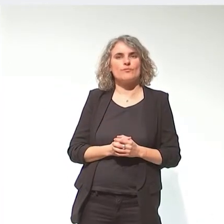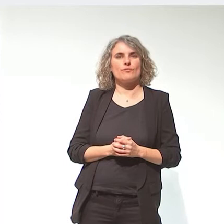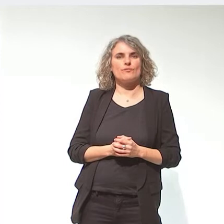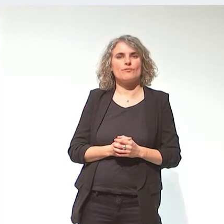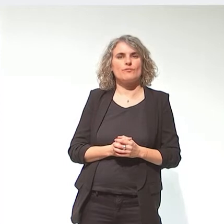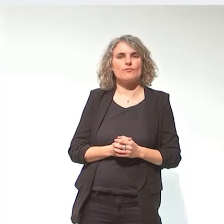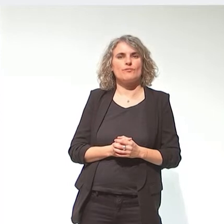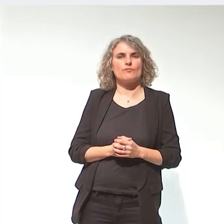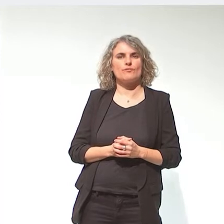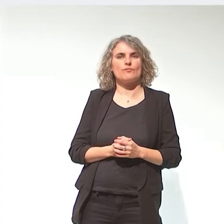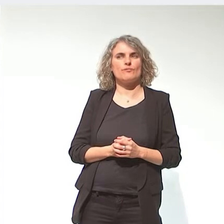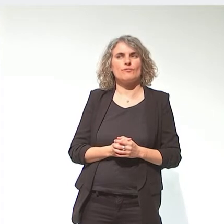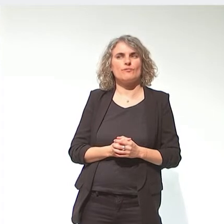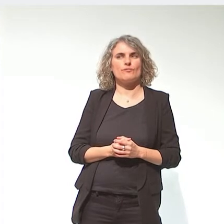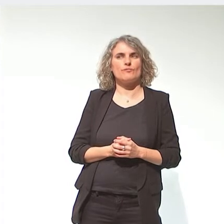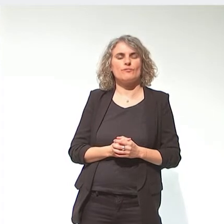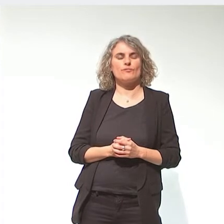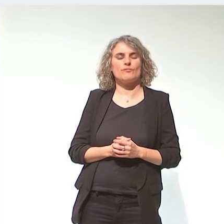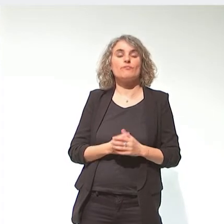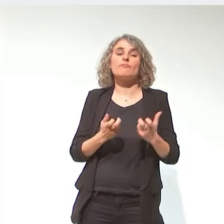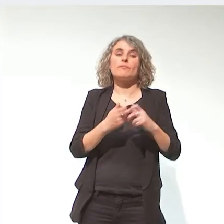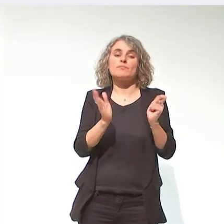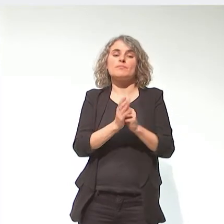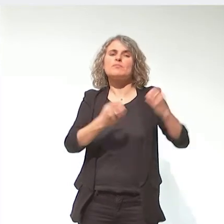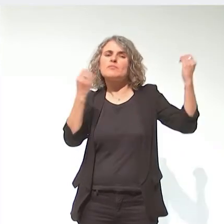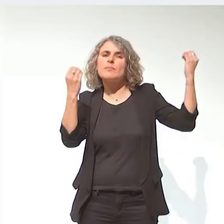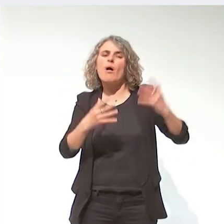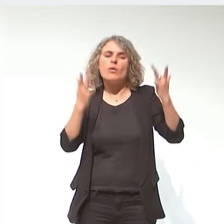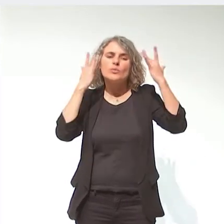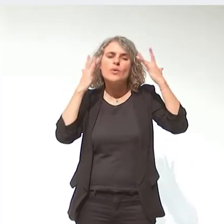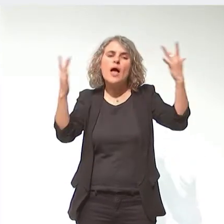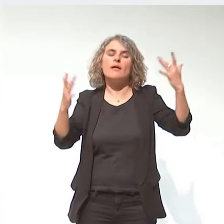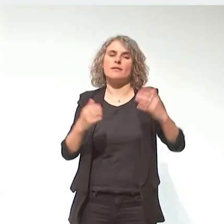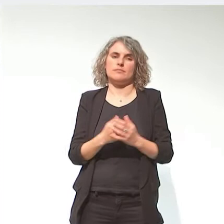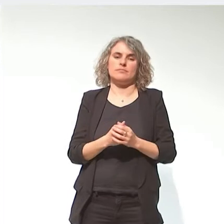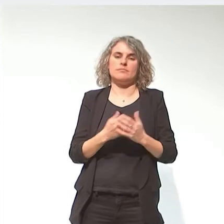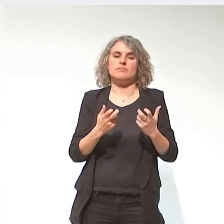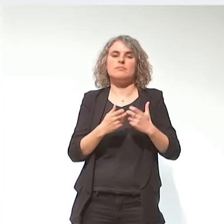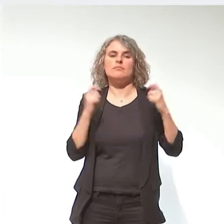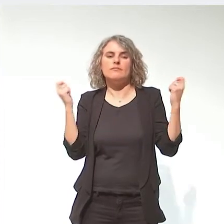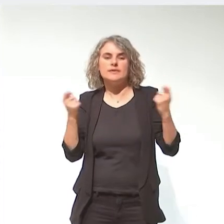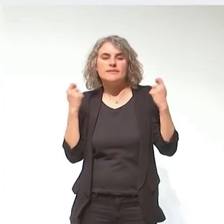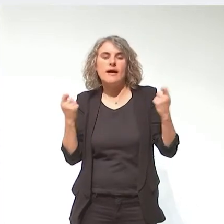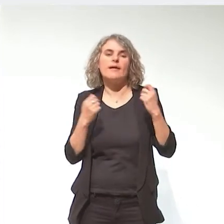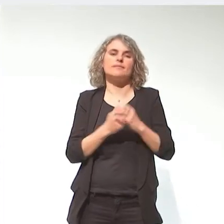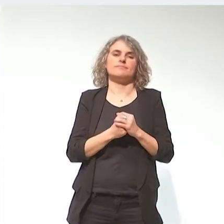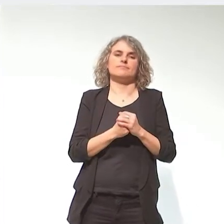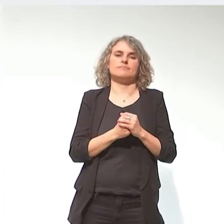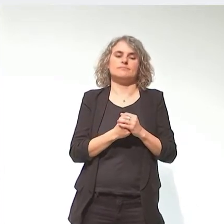important cultural events like the singing and dancing celebration, what we have in every second and